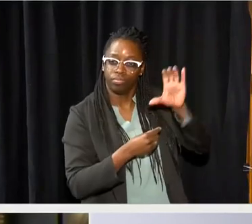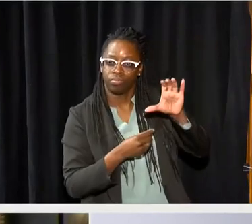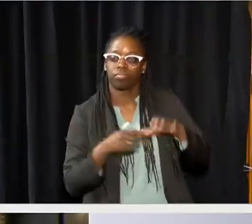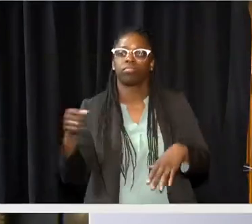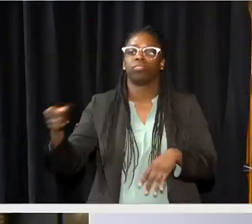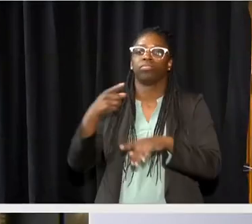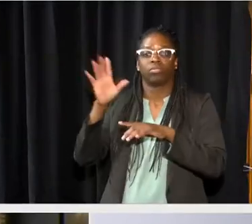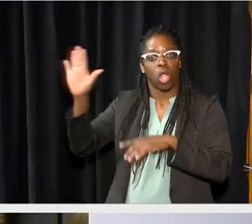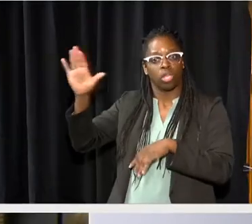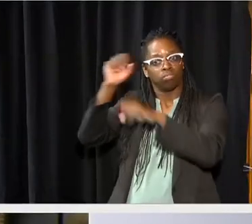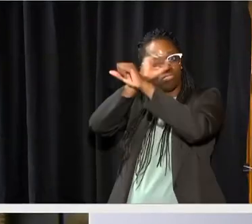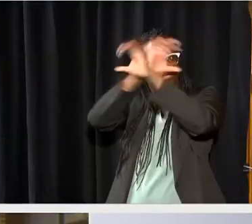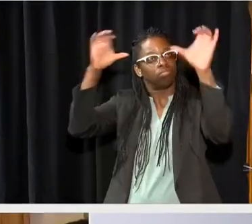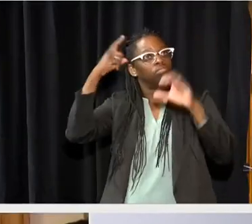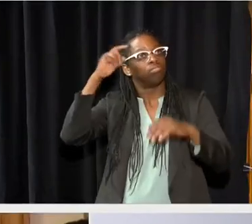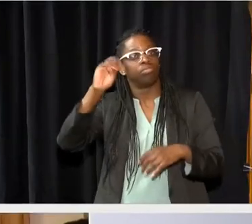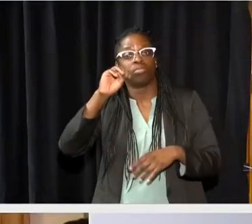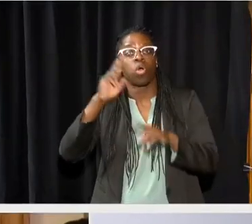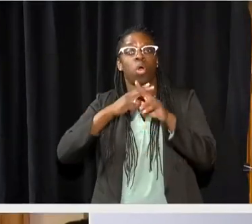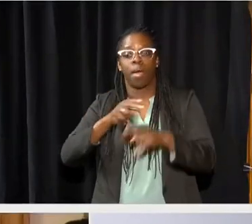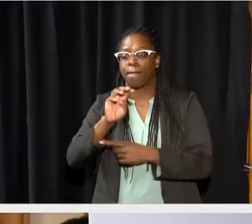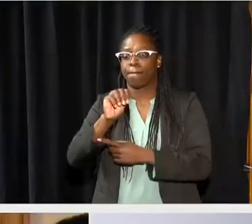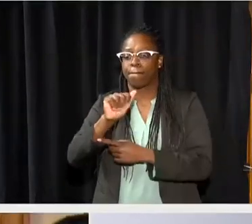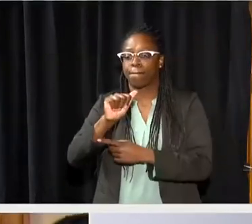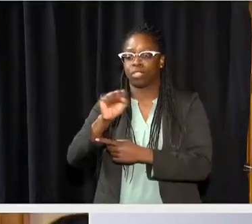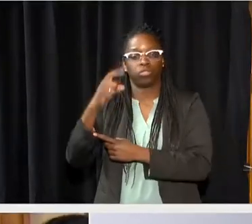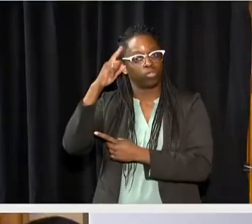we know what we need to do.